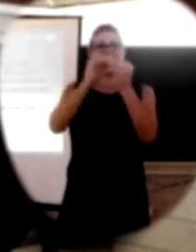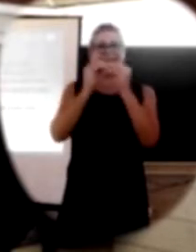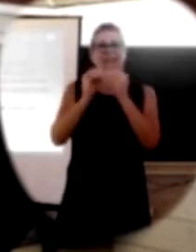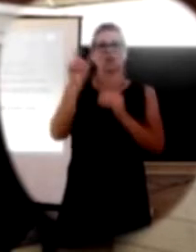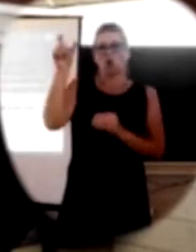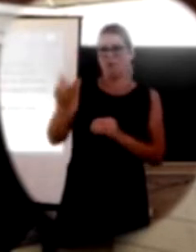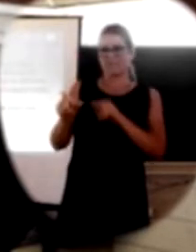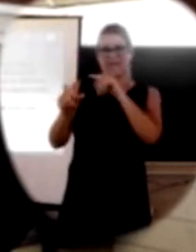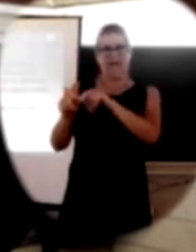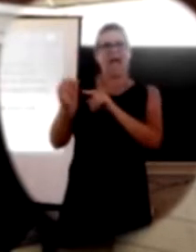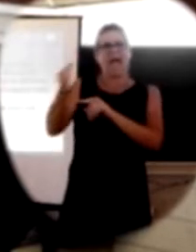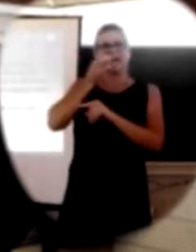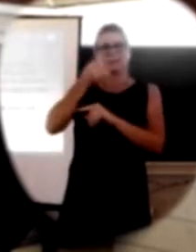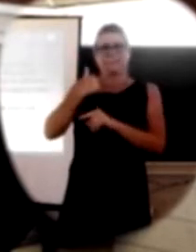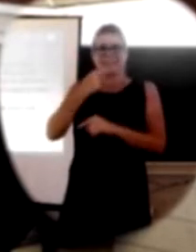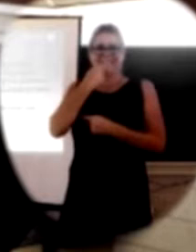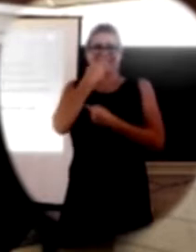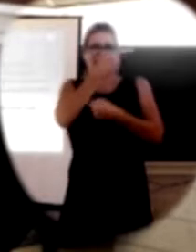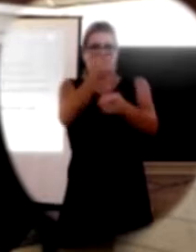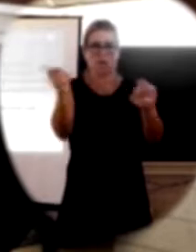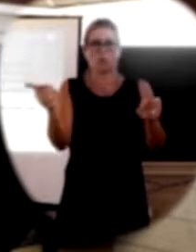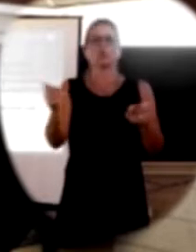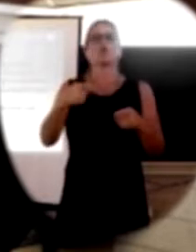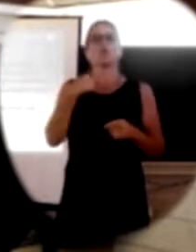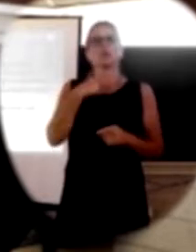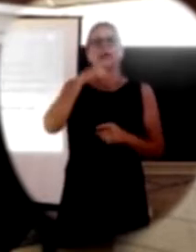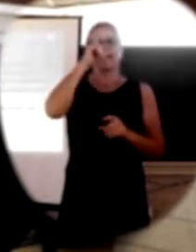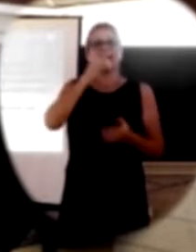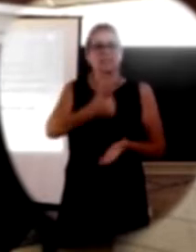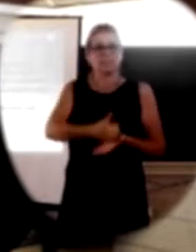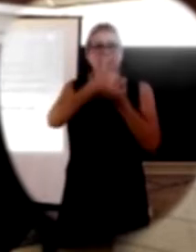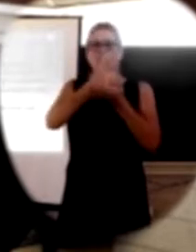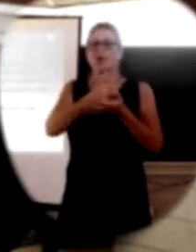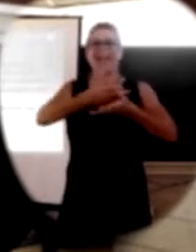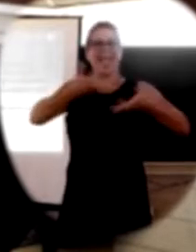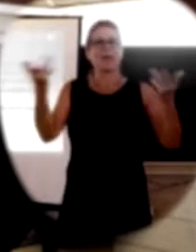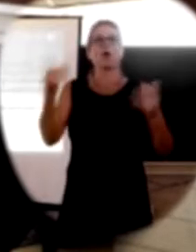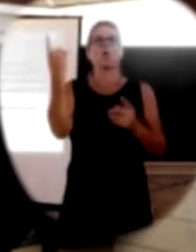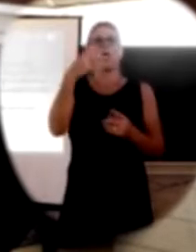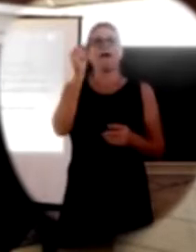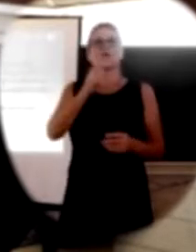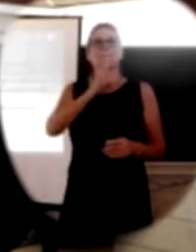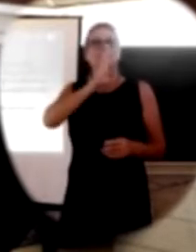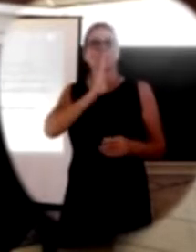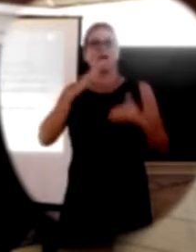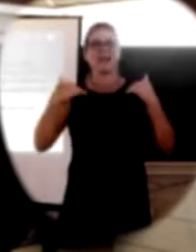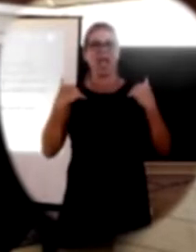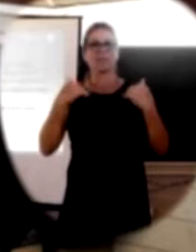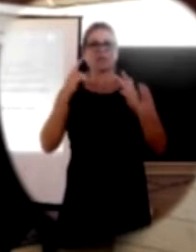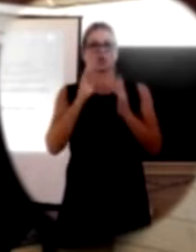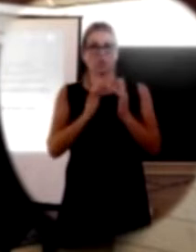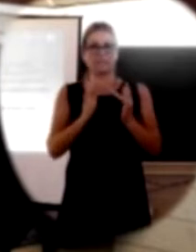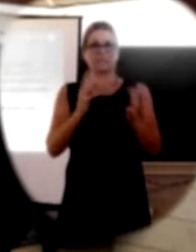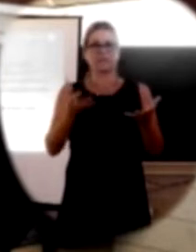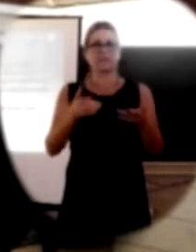me to mention that we do offer, we are able to support any people with private medical insurance who